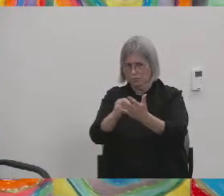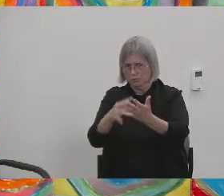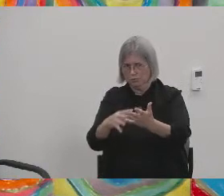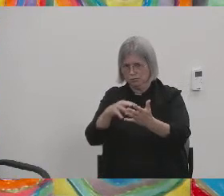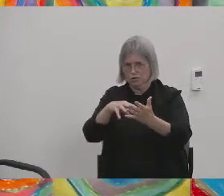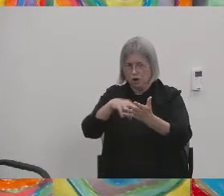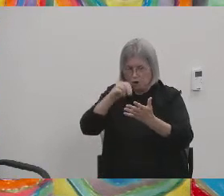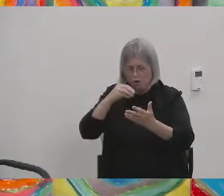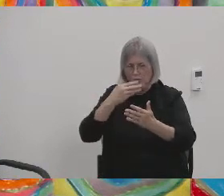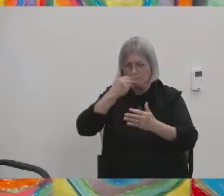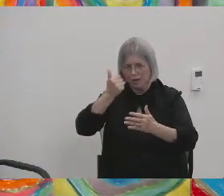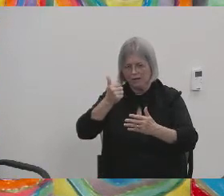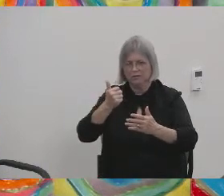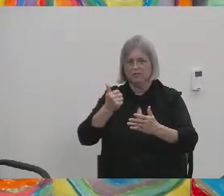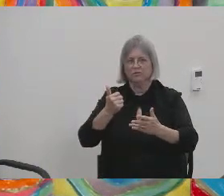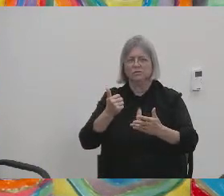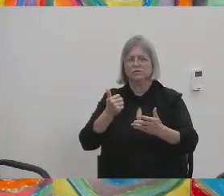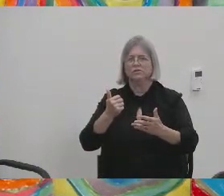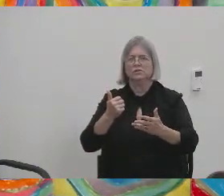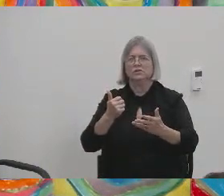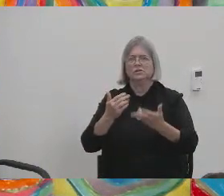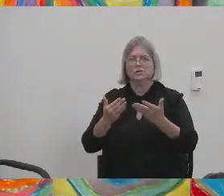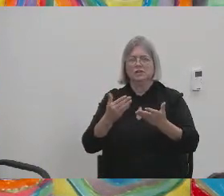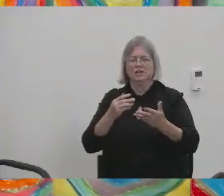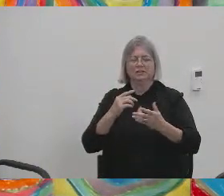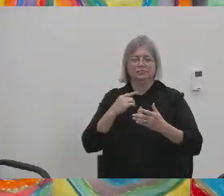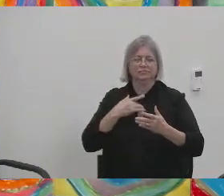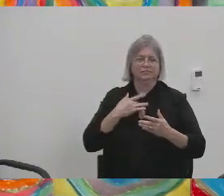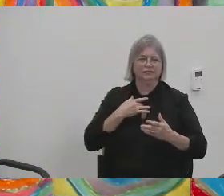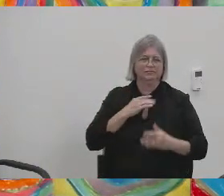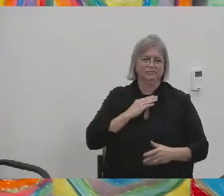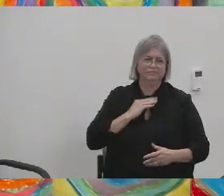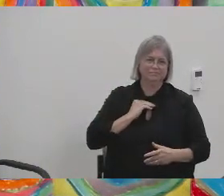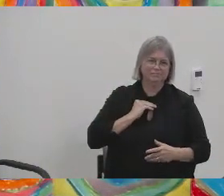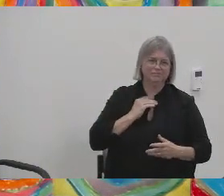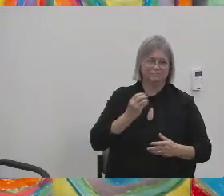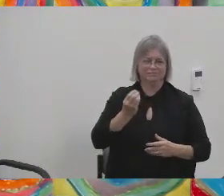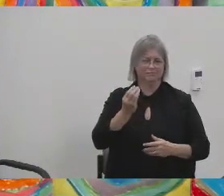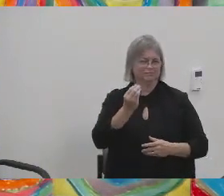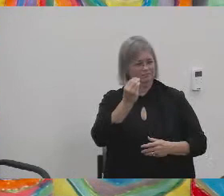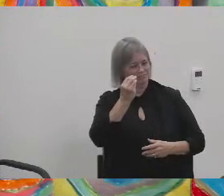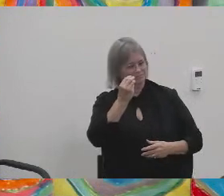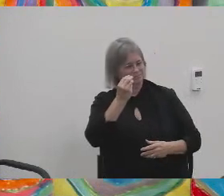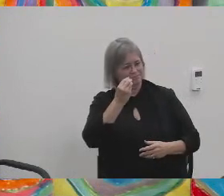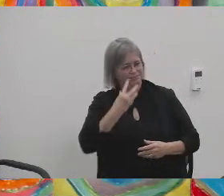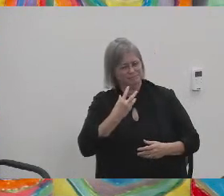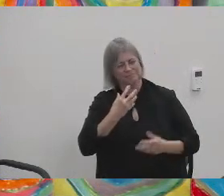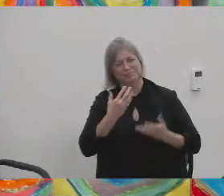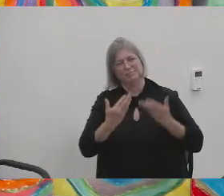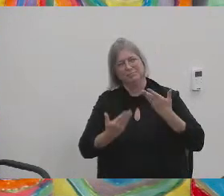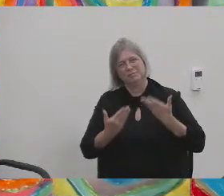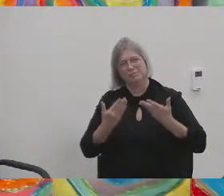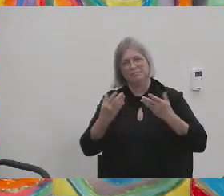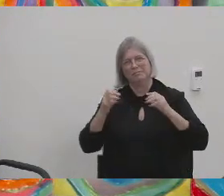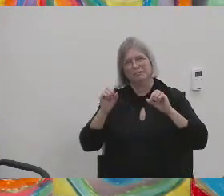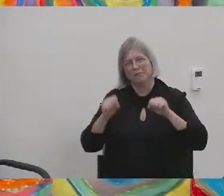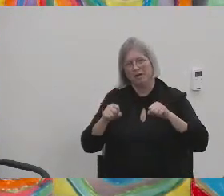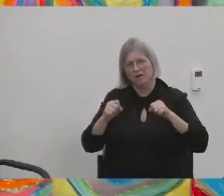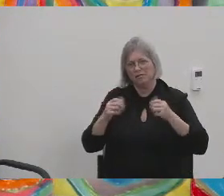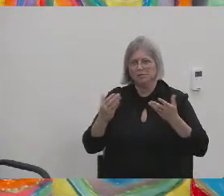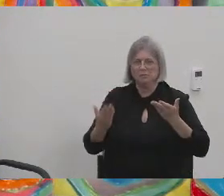learn, I was disappointed to be told we'll look at it possibly for 2nd